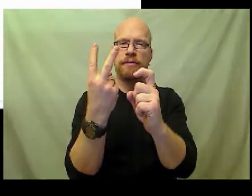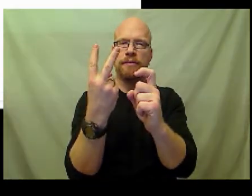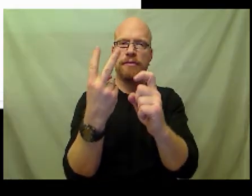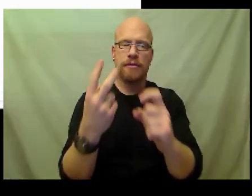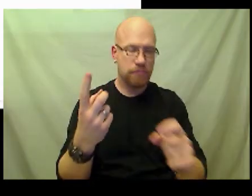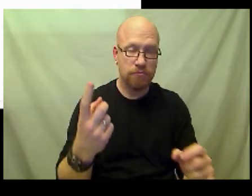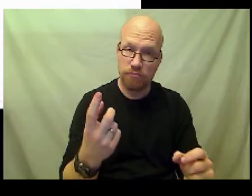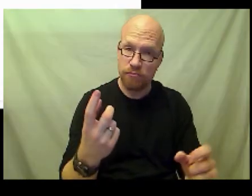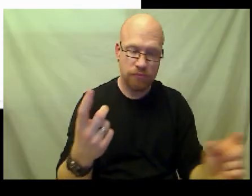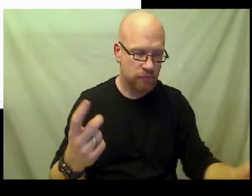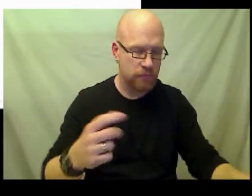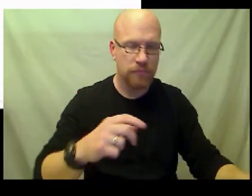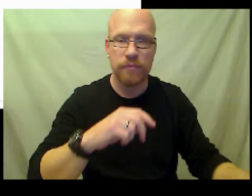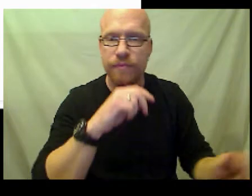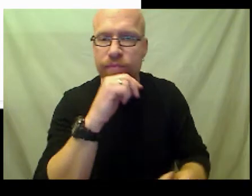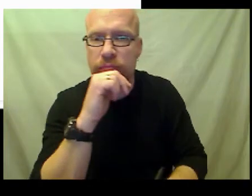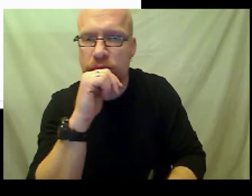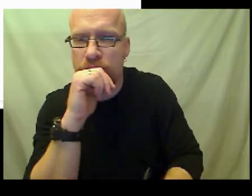it's 12x.